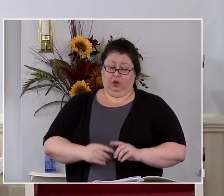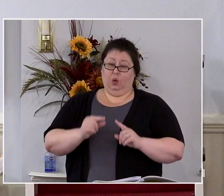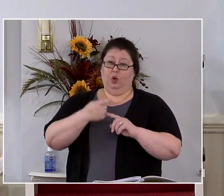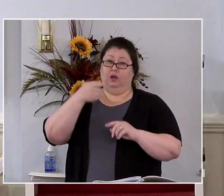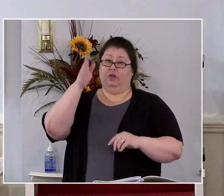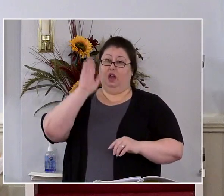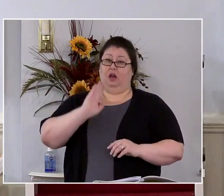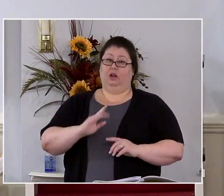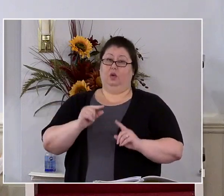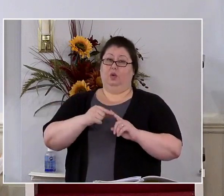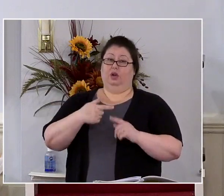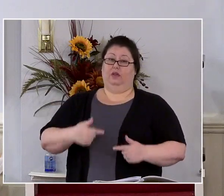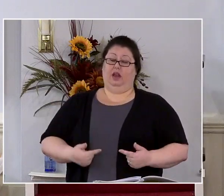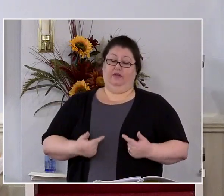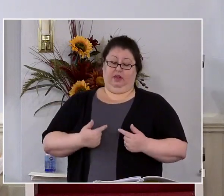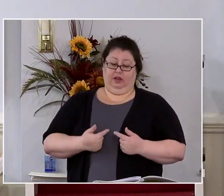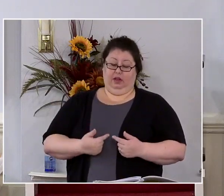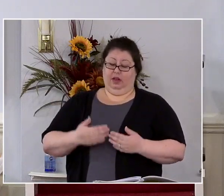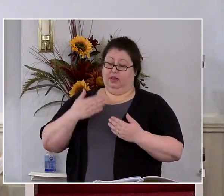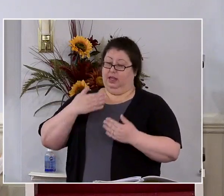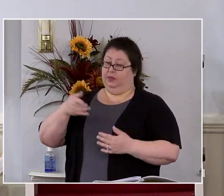of God, word of life.